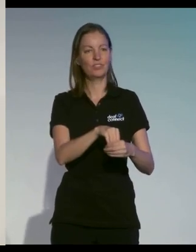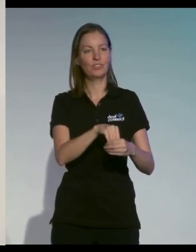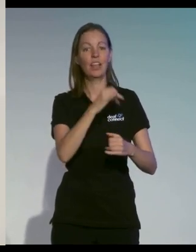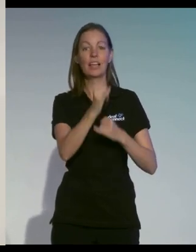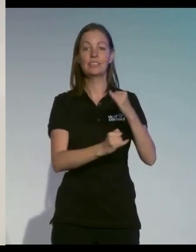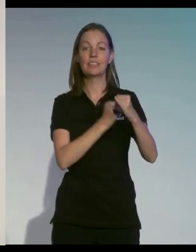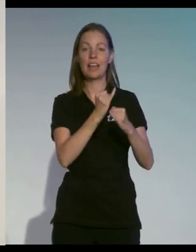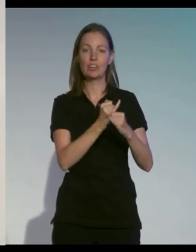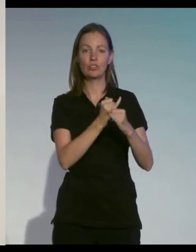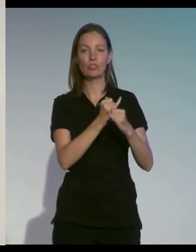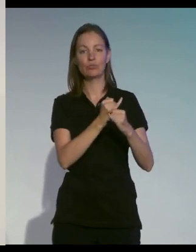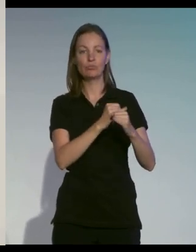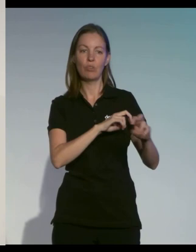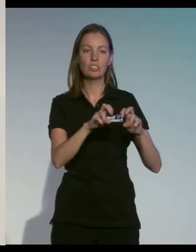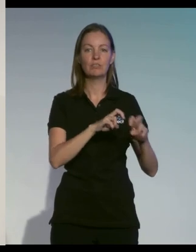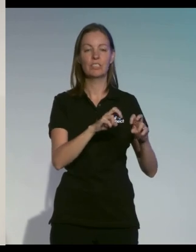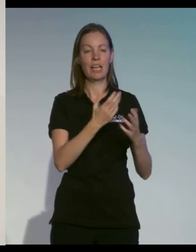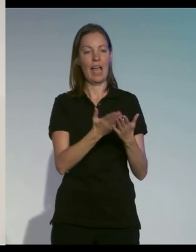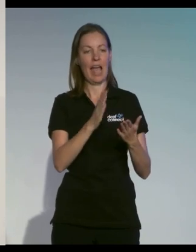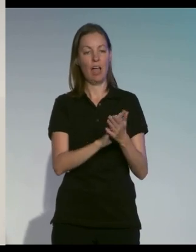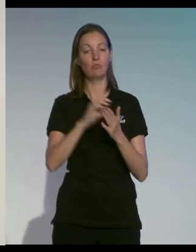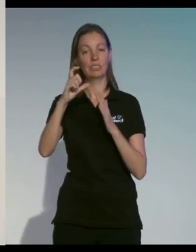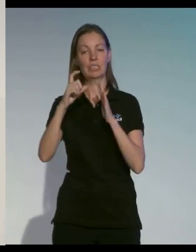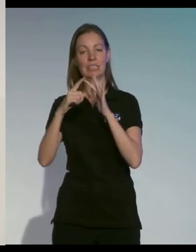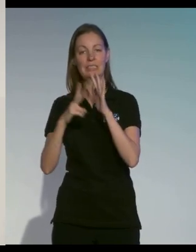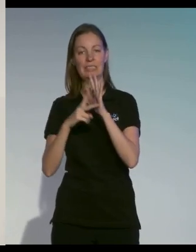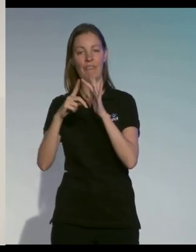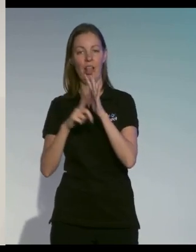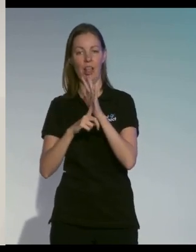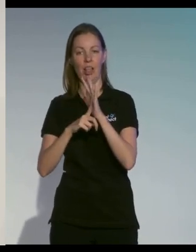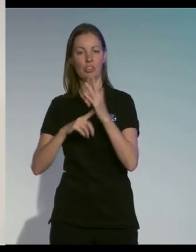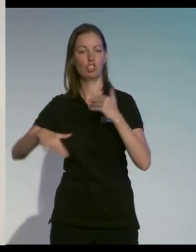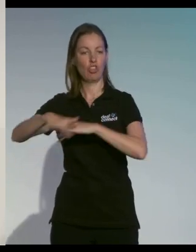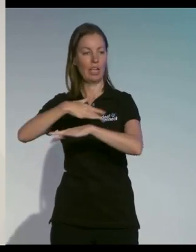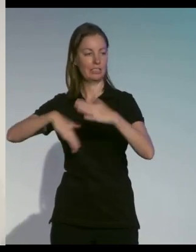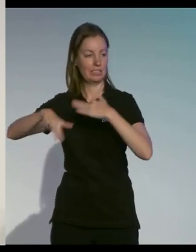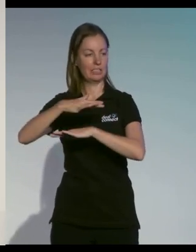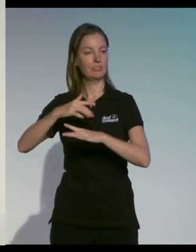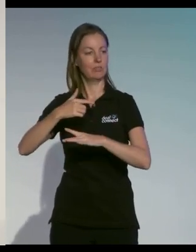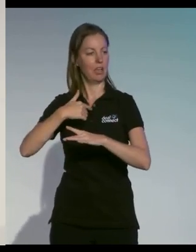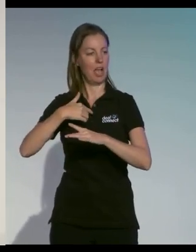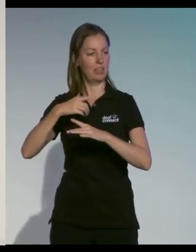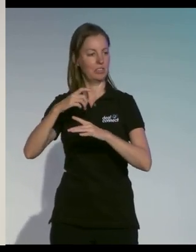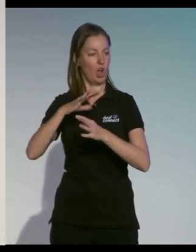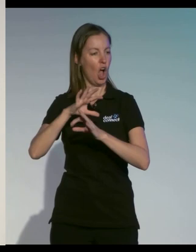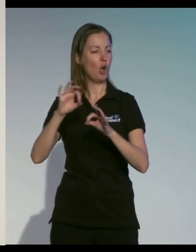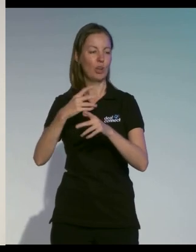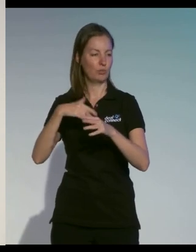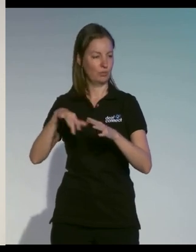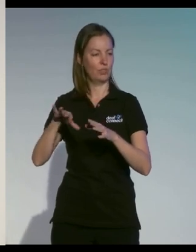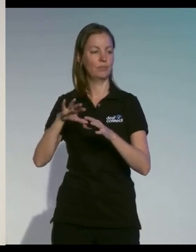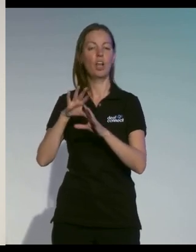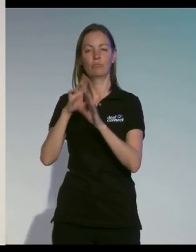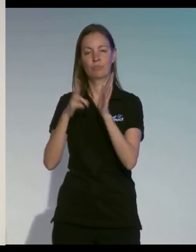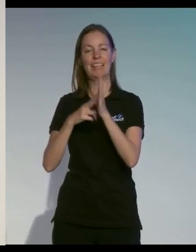in international activity was through civil society. I became a member, and then an executive